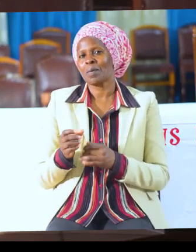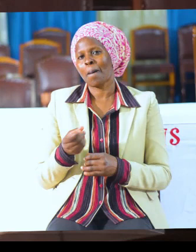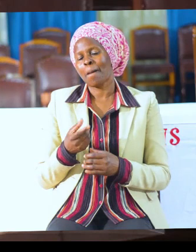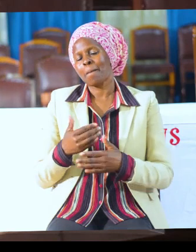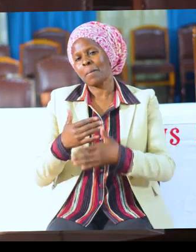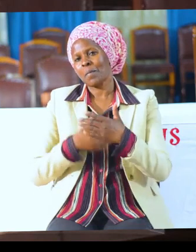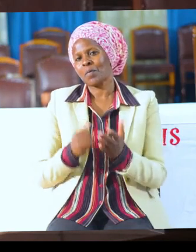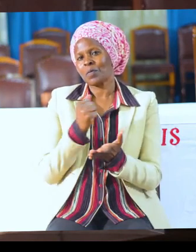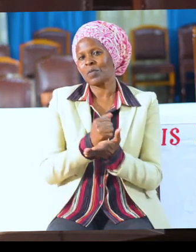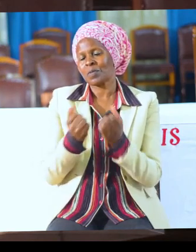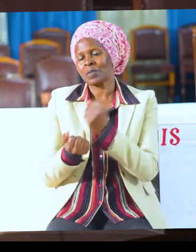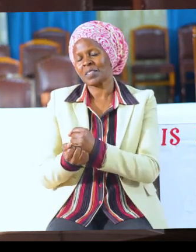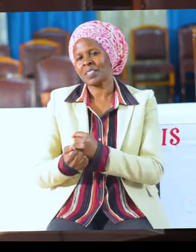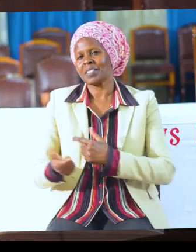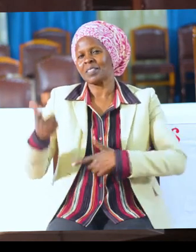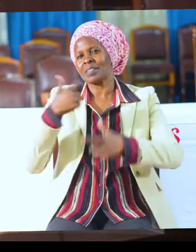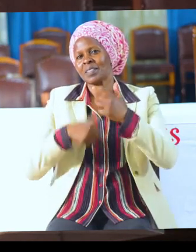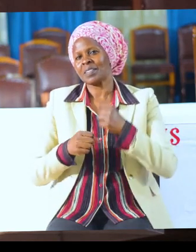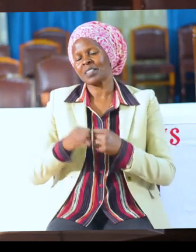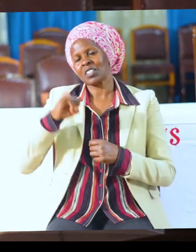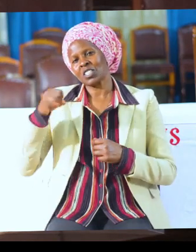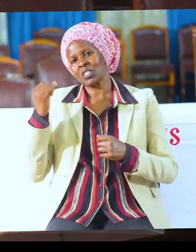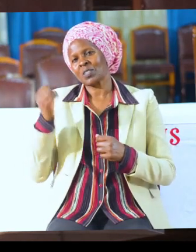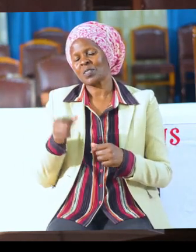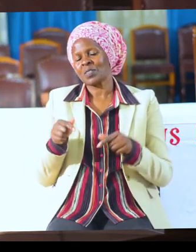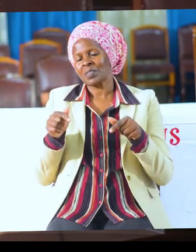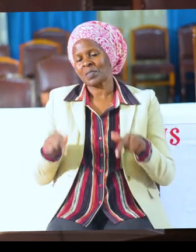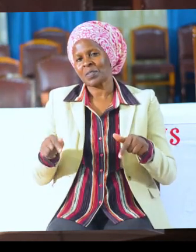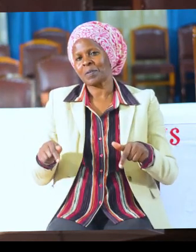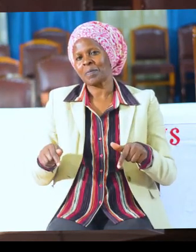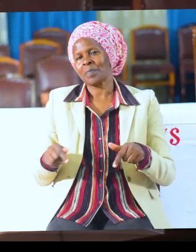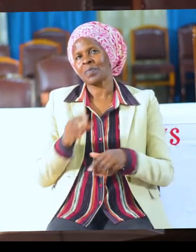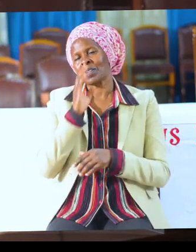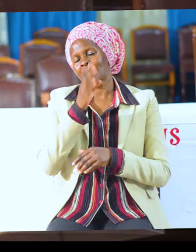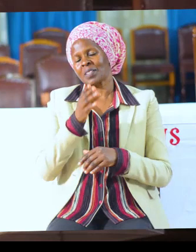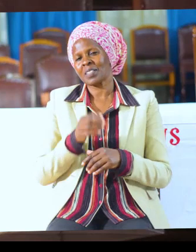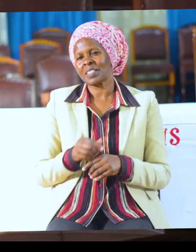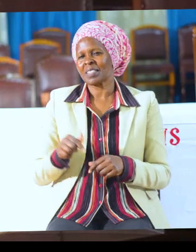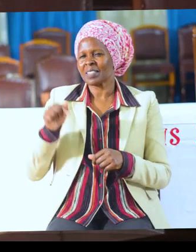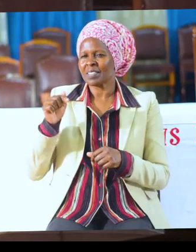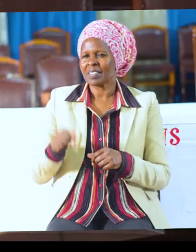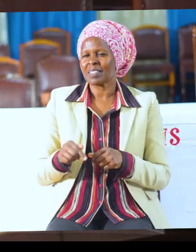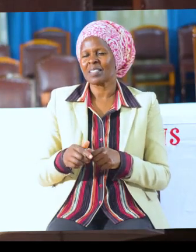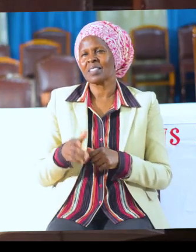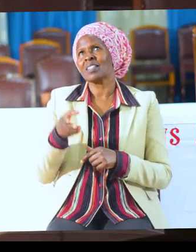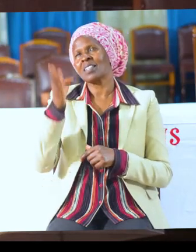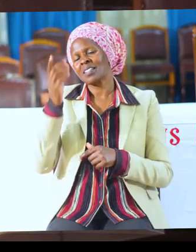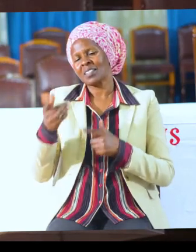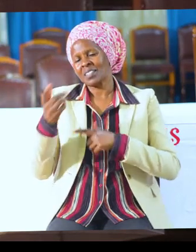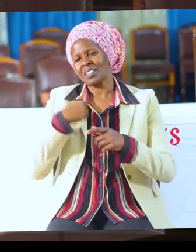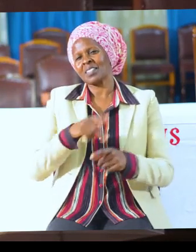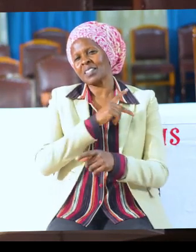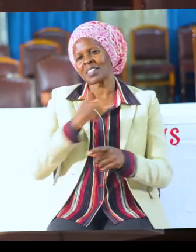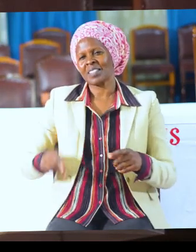crucified. He entered Jerusalem on a Sunday like today, and indeed he entered as a